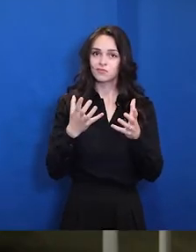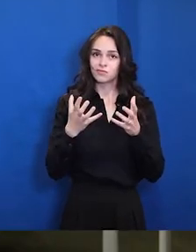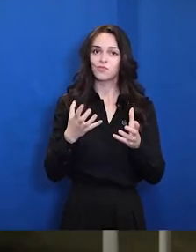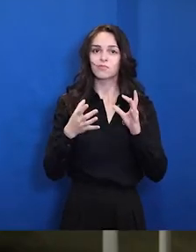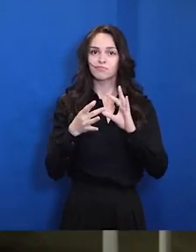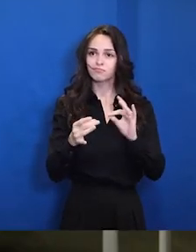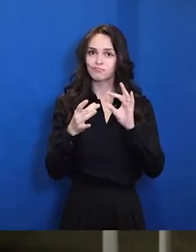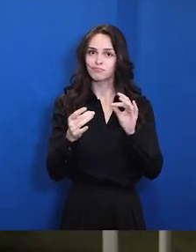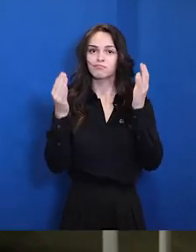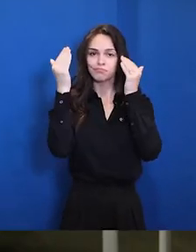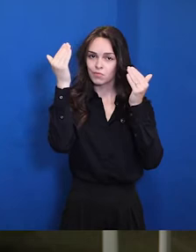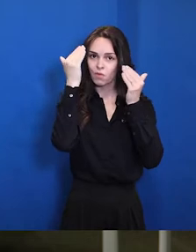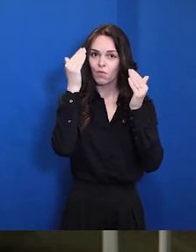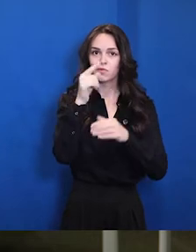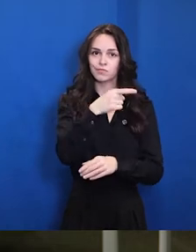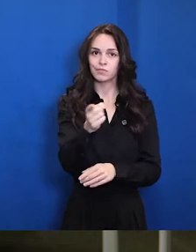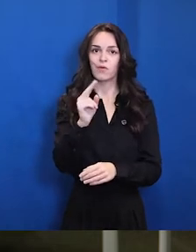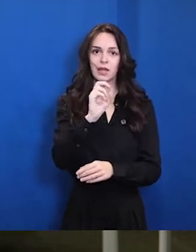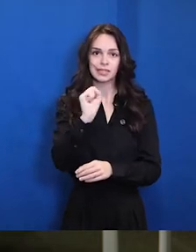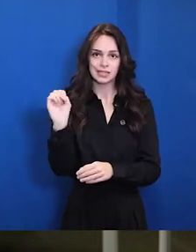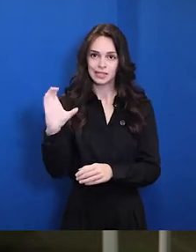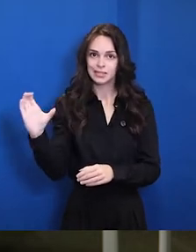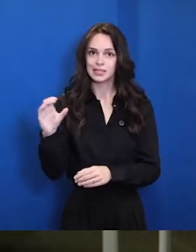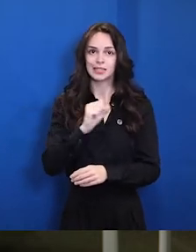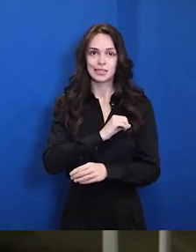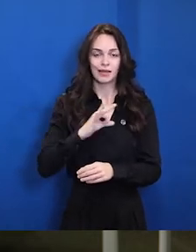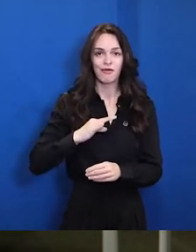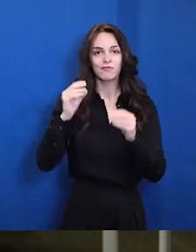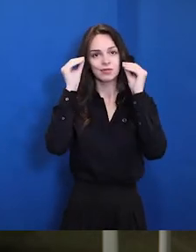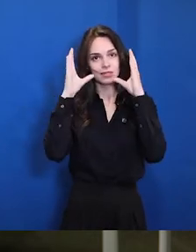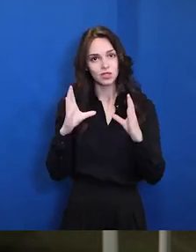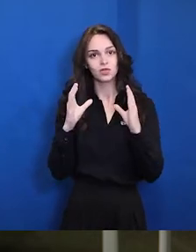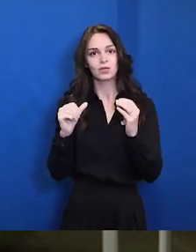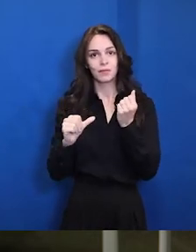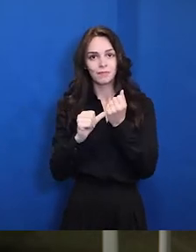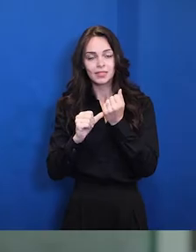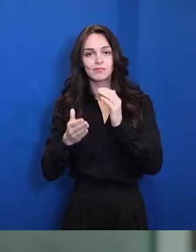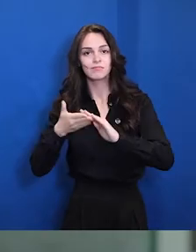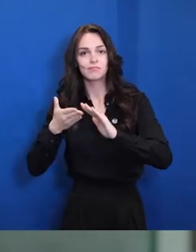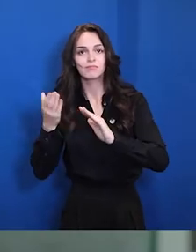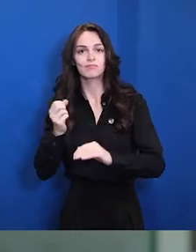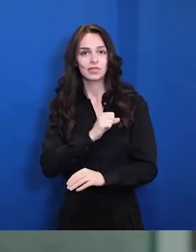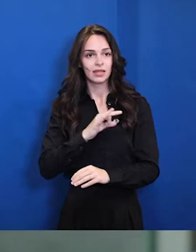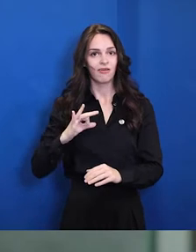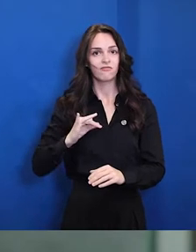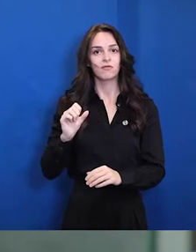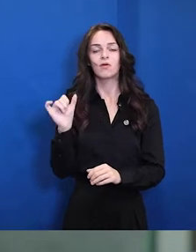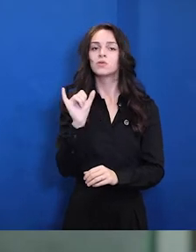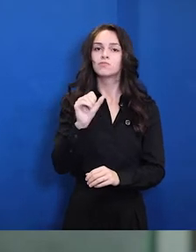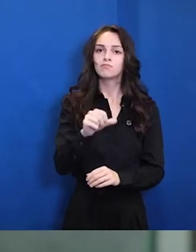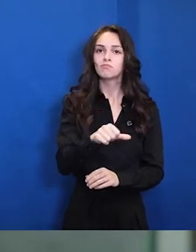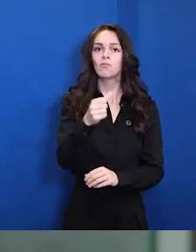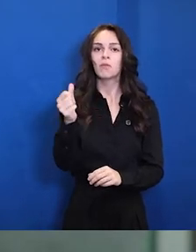would like to acknowledge the NICC faculty, administration, staff, as well as all the